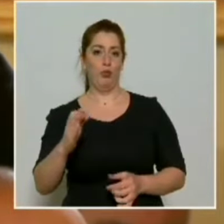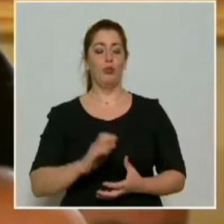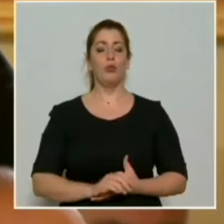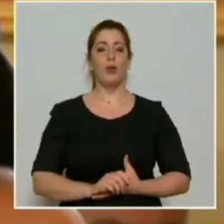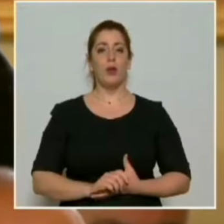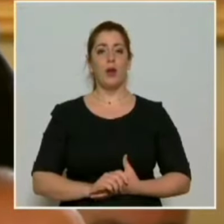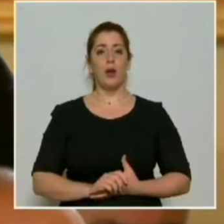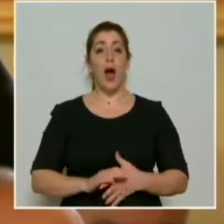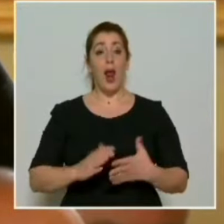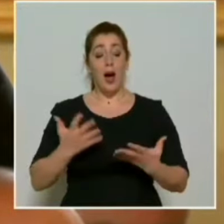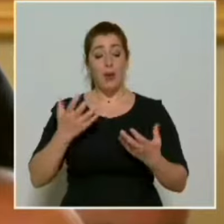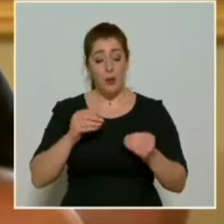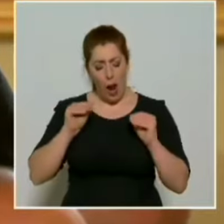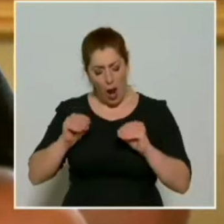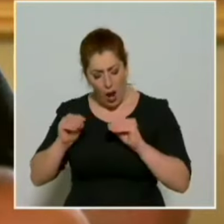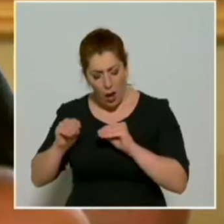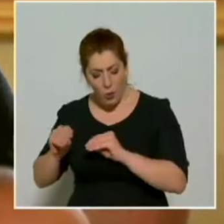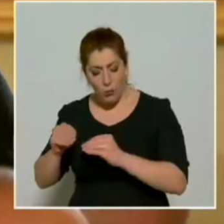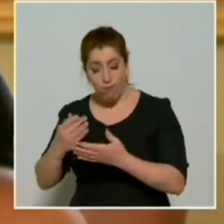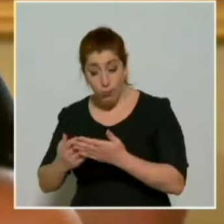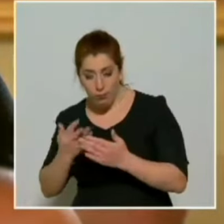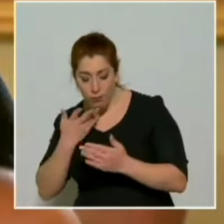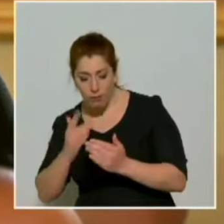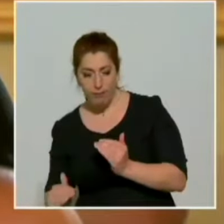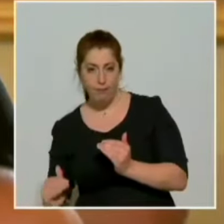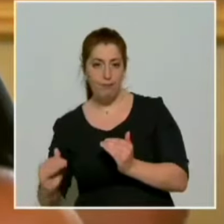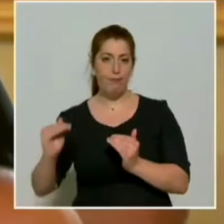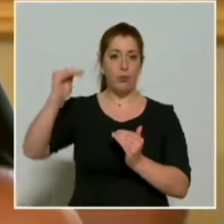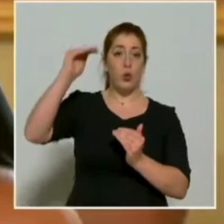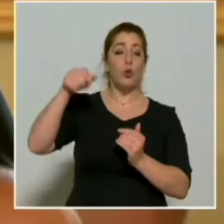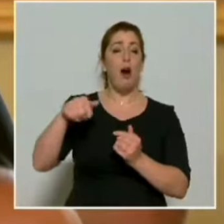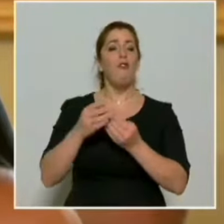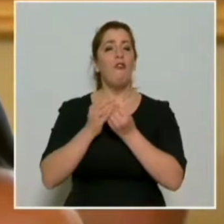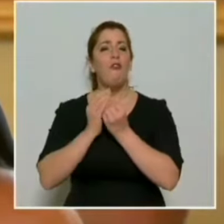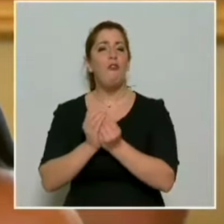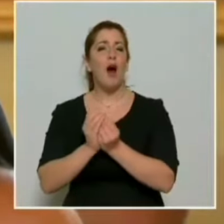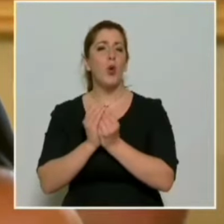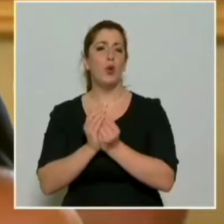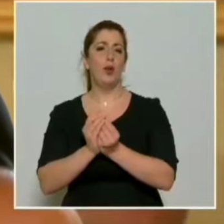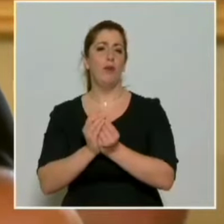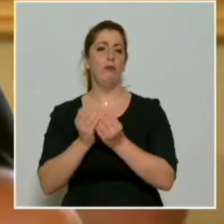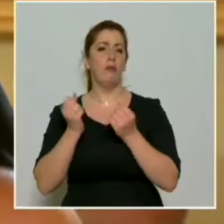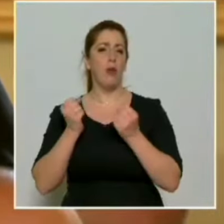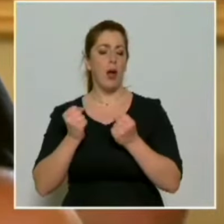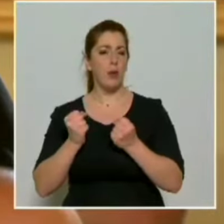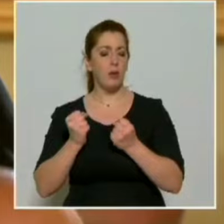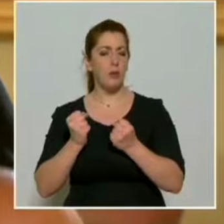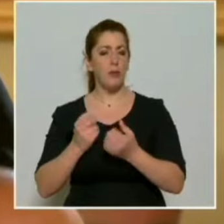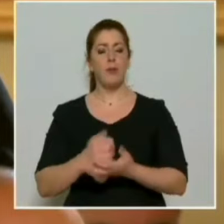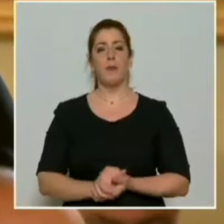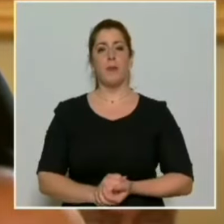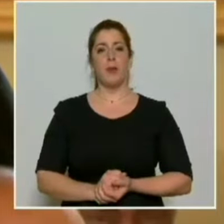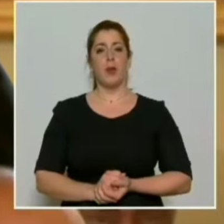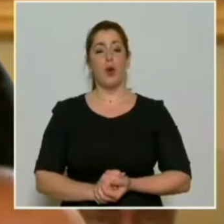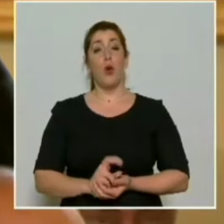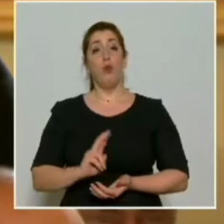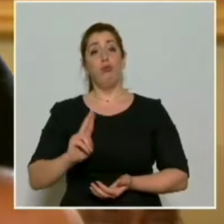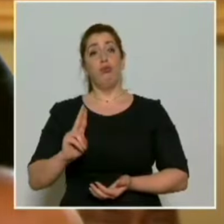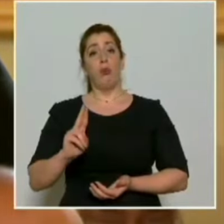ninvestu fihom u nalmuhom il-valuri umani, il-valuri sodi u ngħidlhom li meta huma